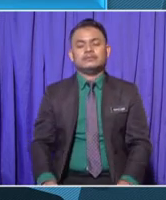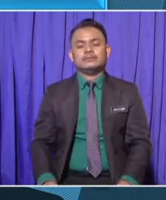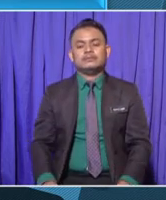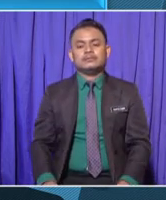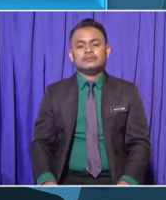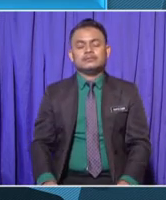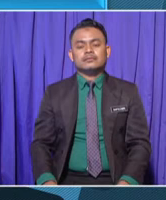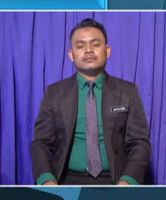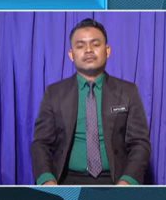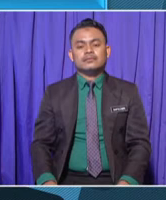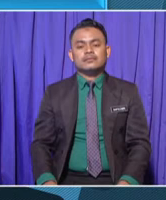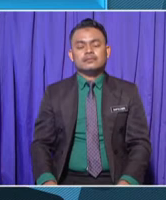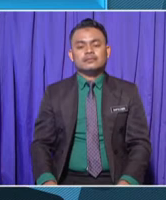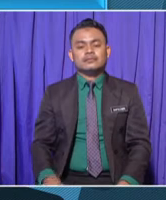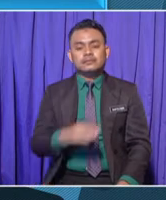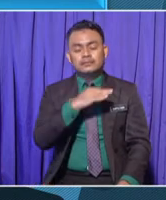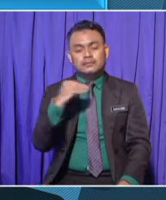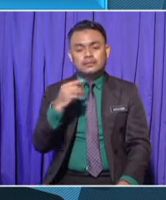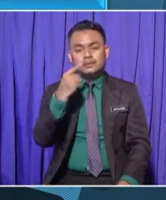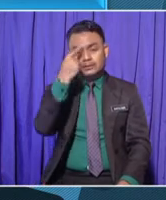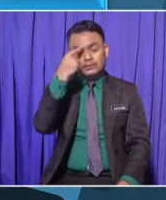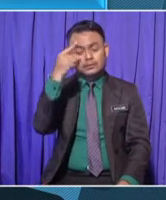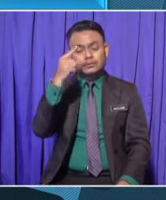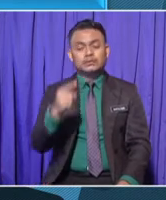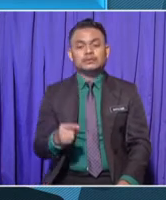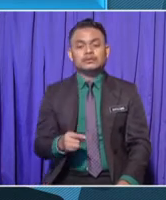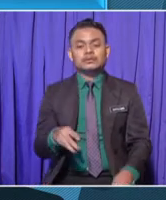the strength of magnet towards objects.